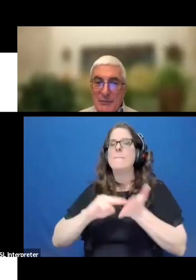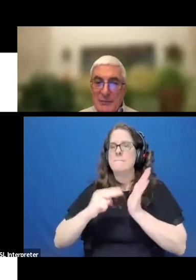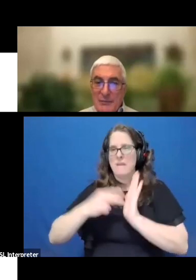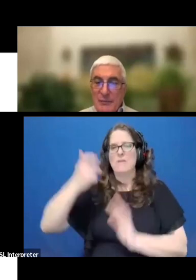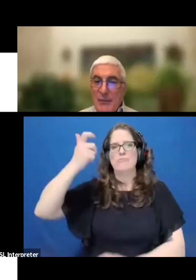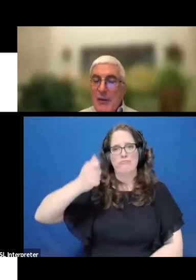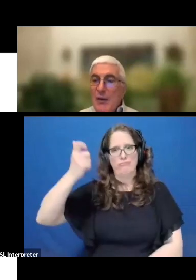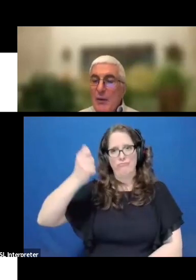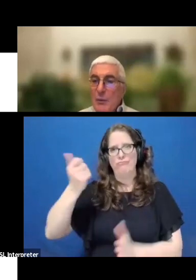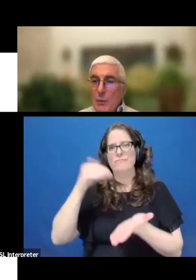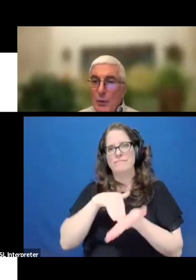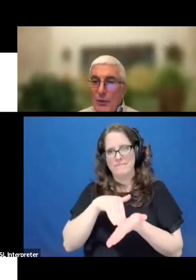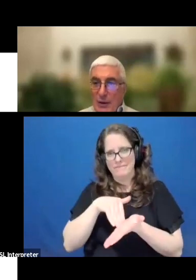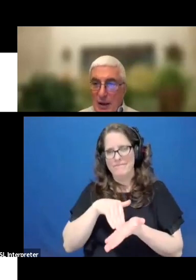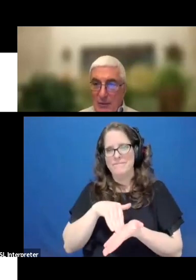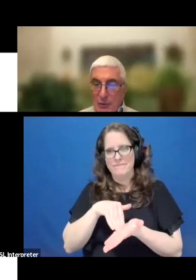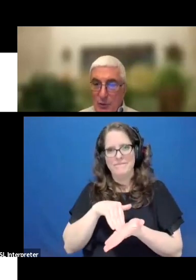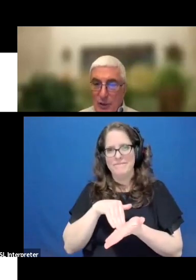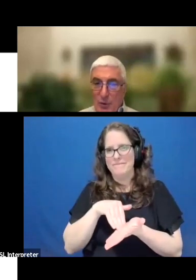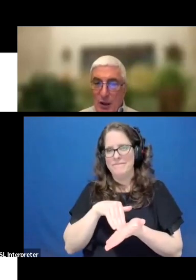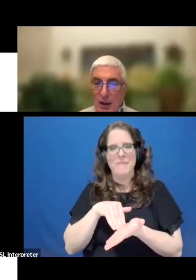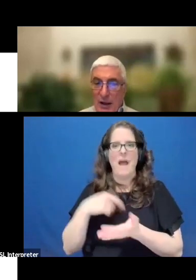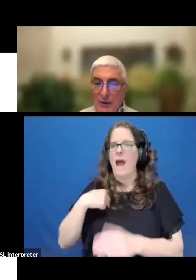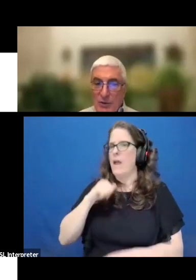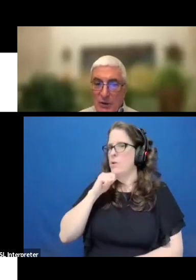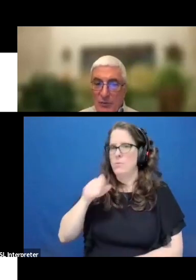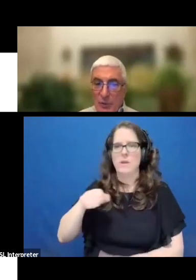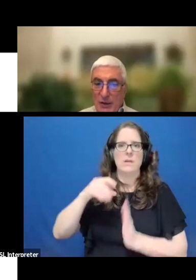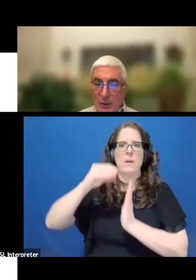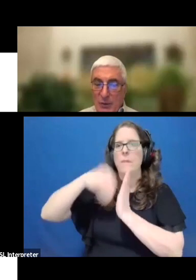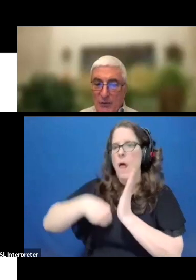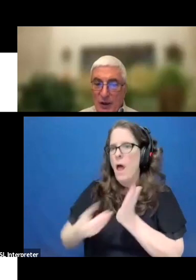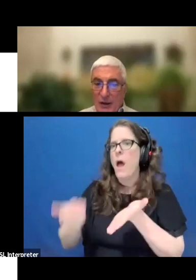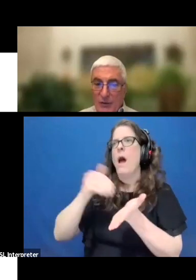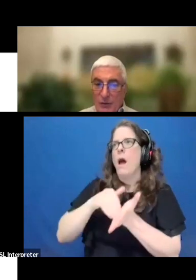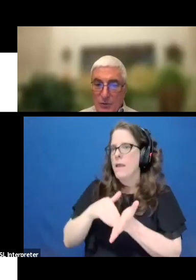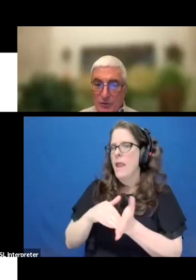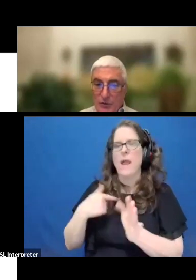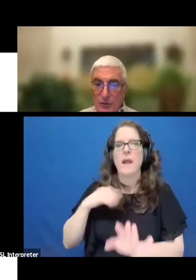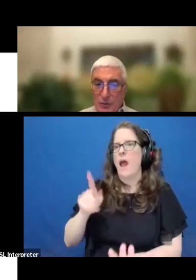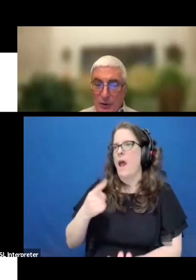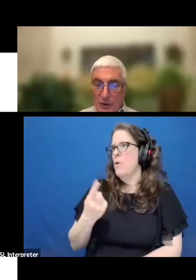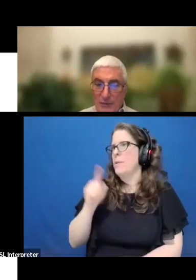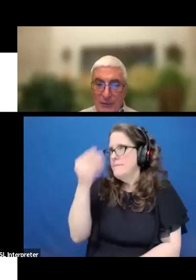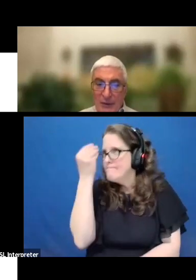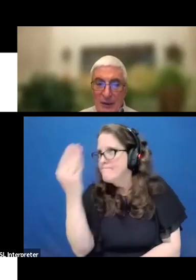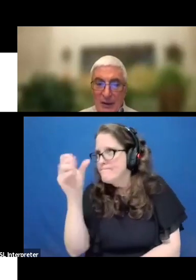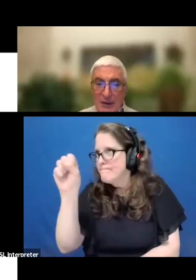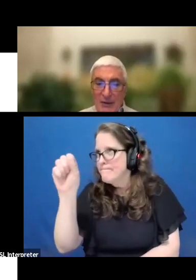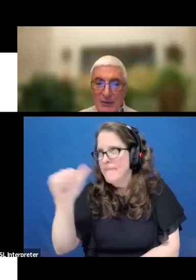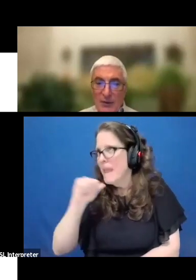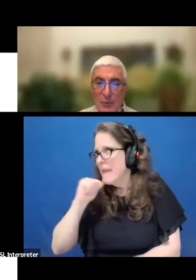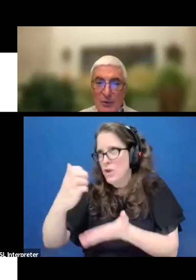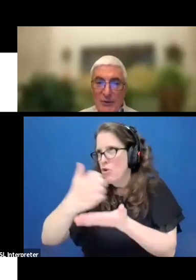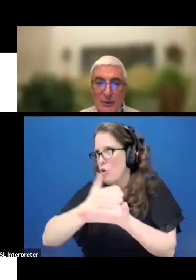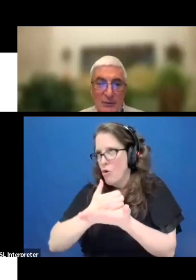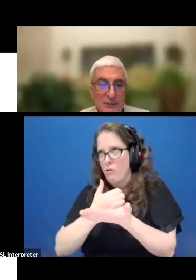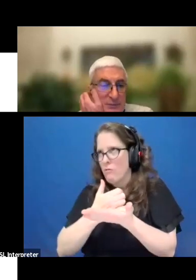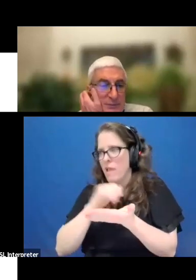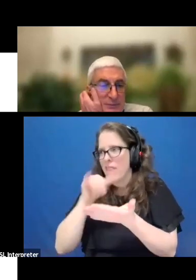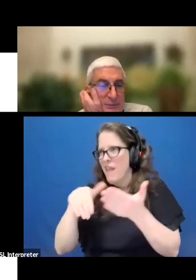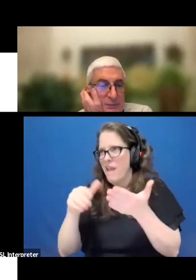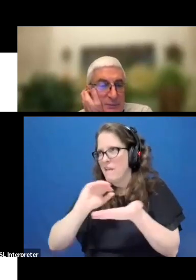back without having to reapply, just by notifying Social Security. Next slide,